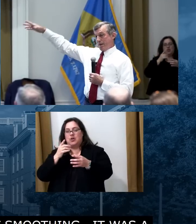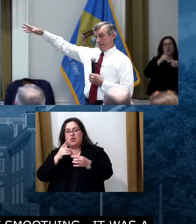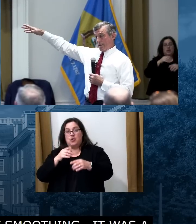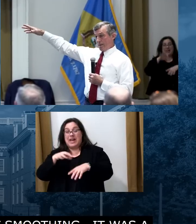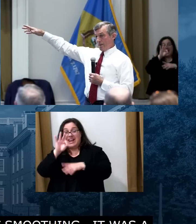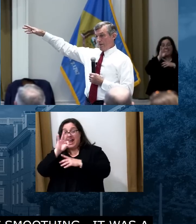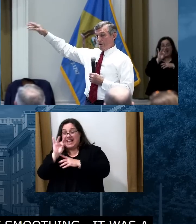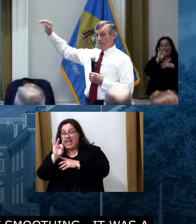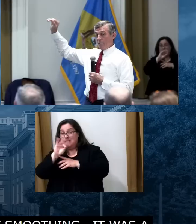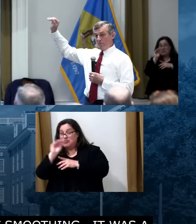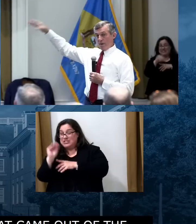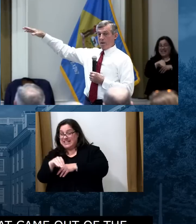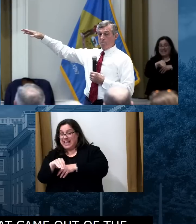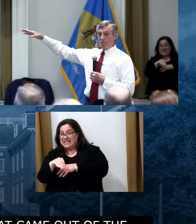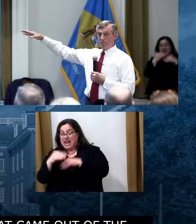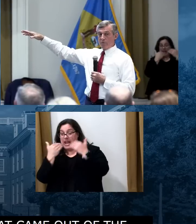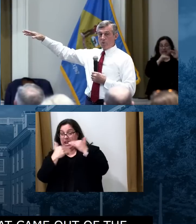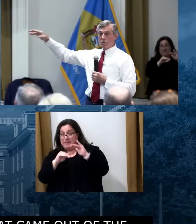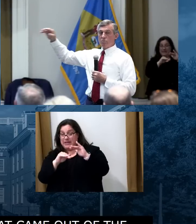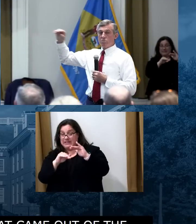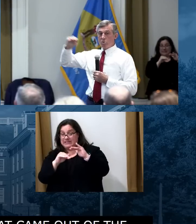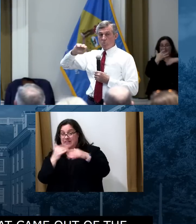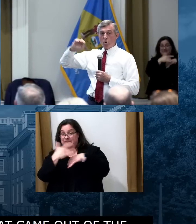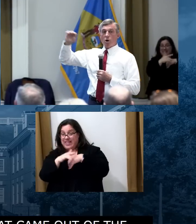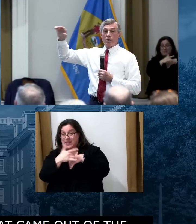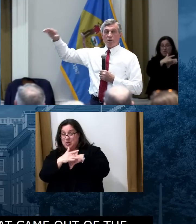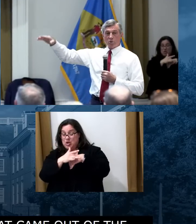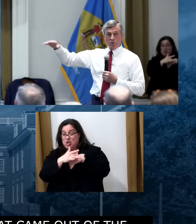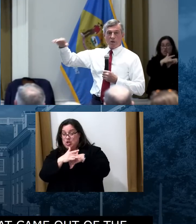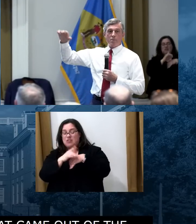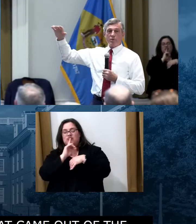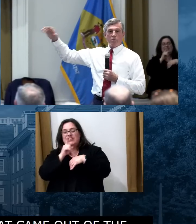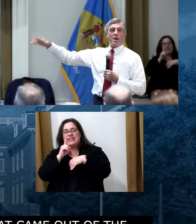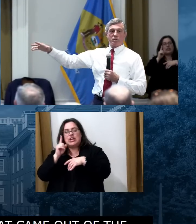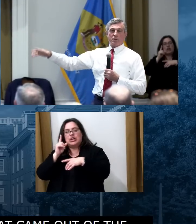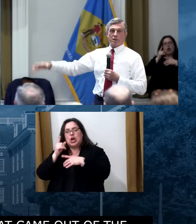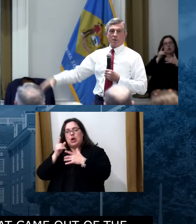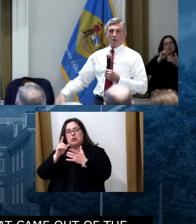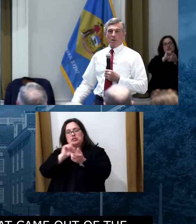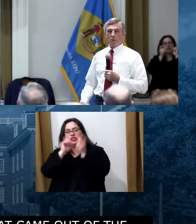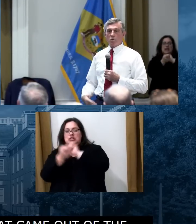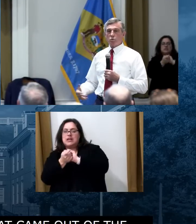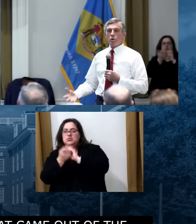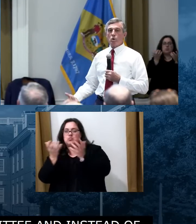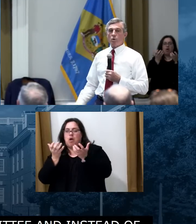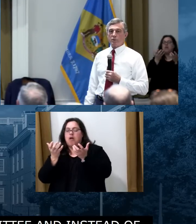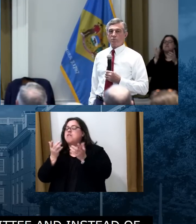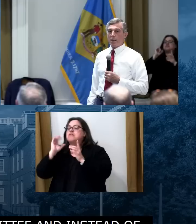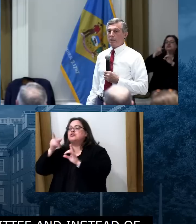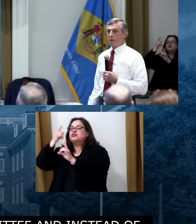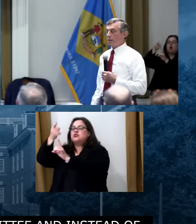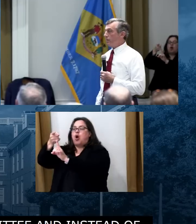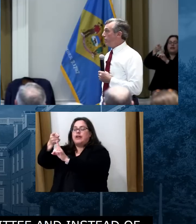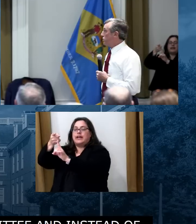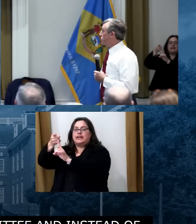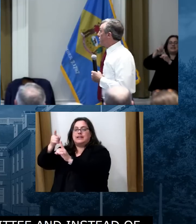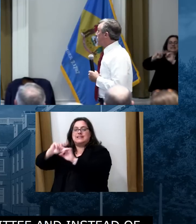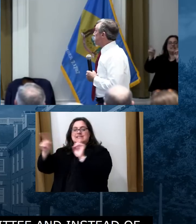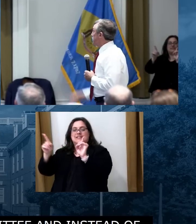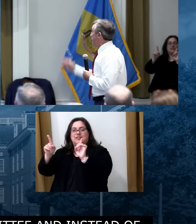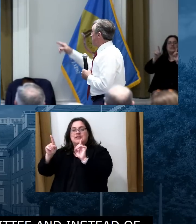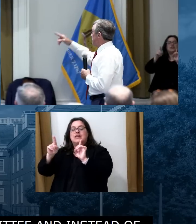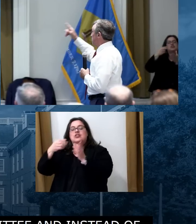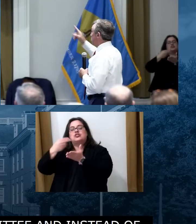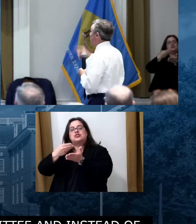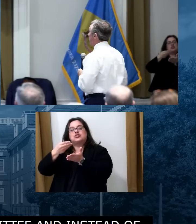98% limit of available revenues to target it to some other metric, which we call the spending